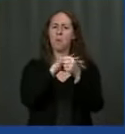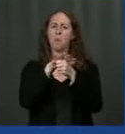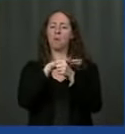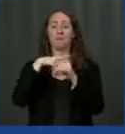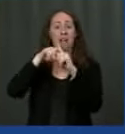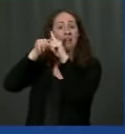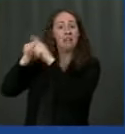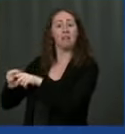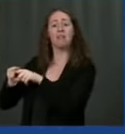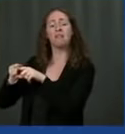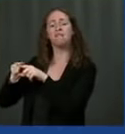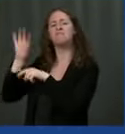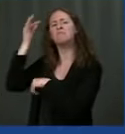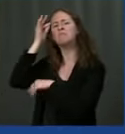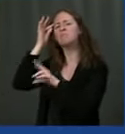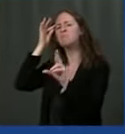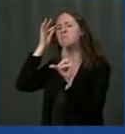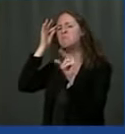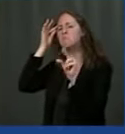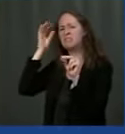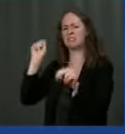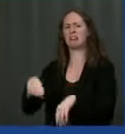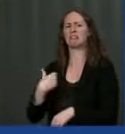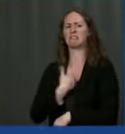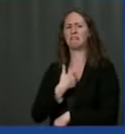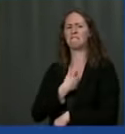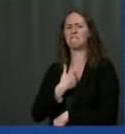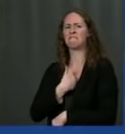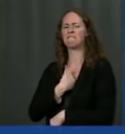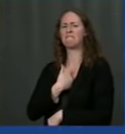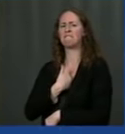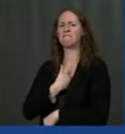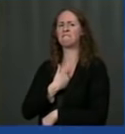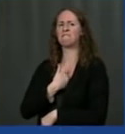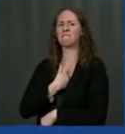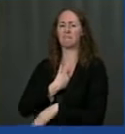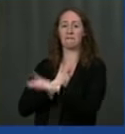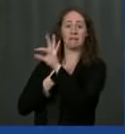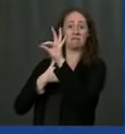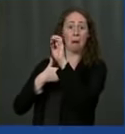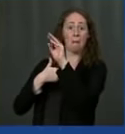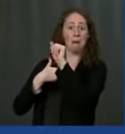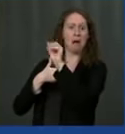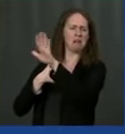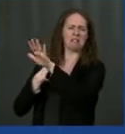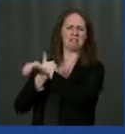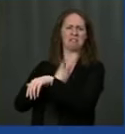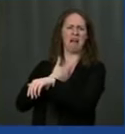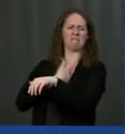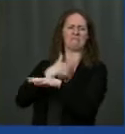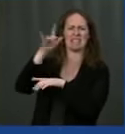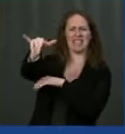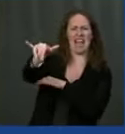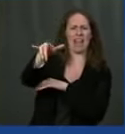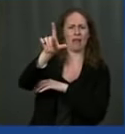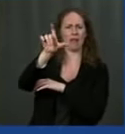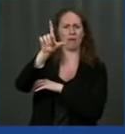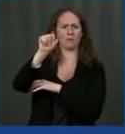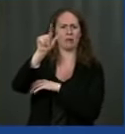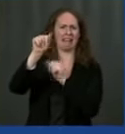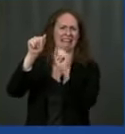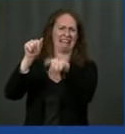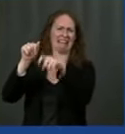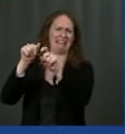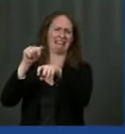FEMA counterparts to release those individuals over to Louisiana to help with those search and rescue. Good. As